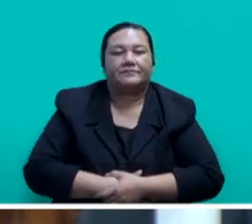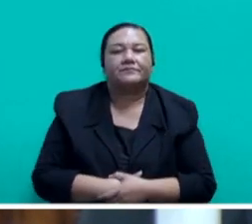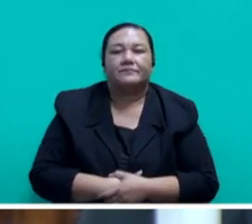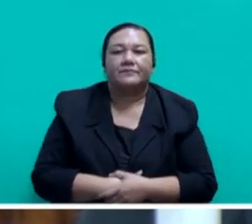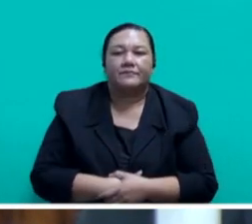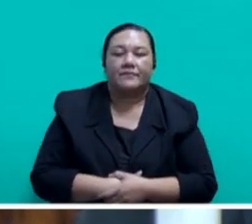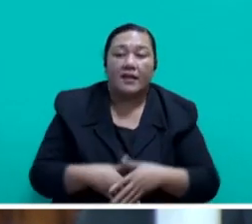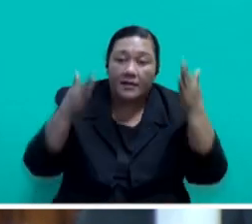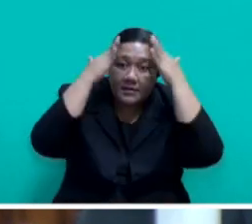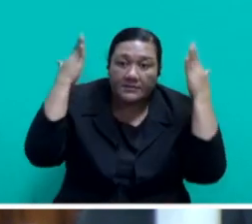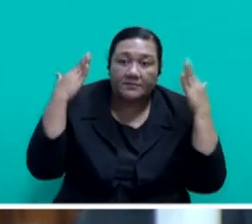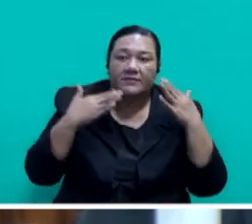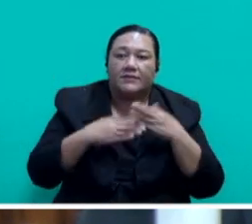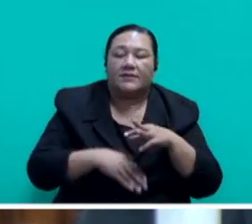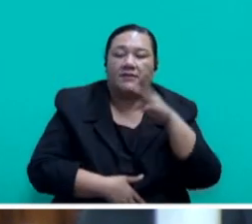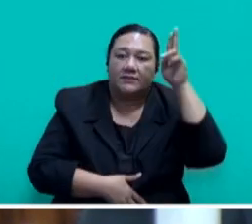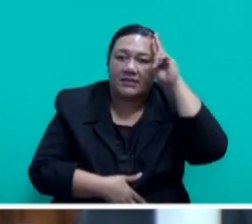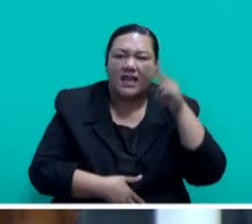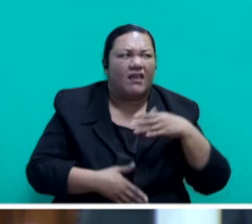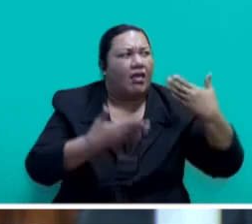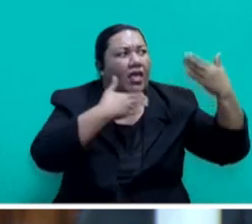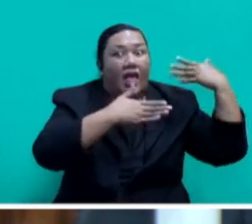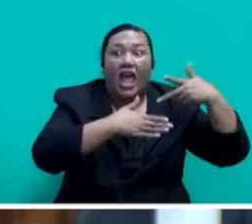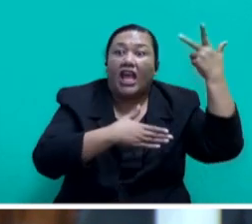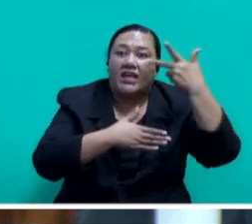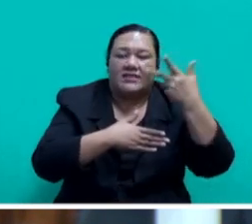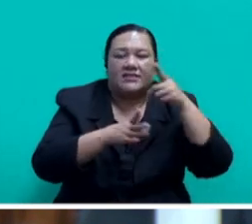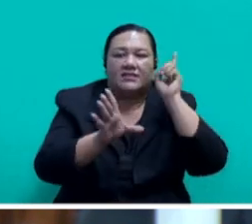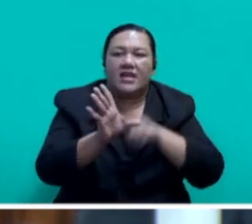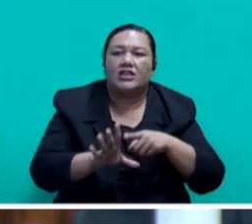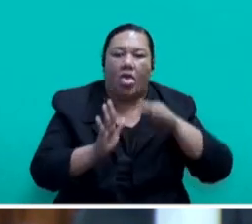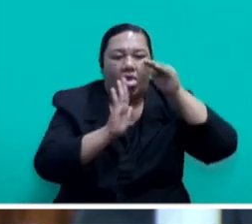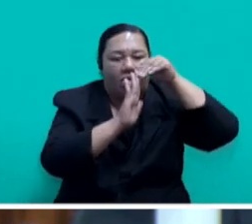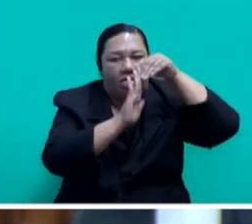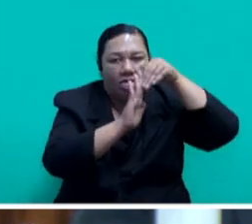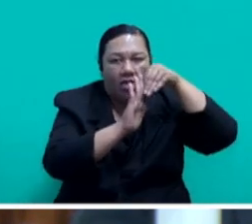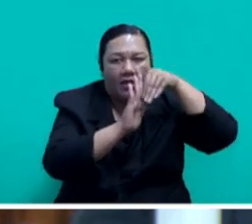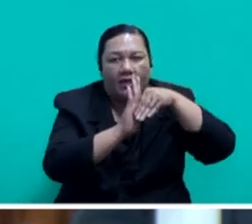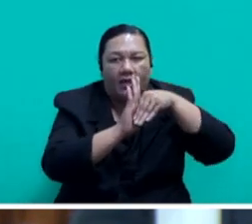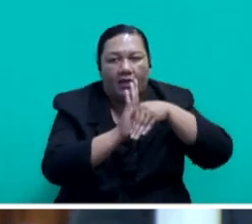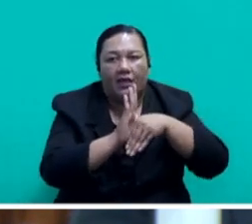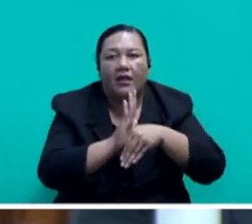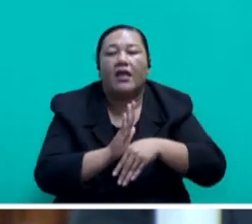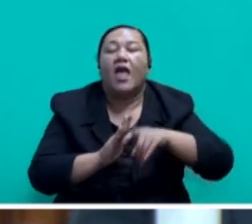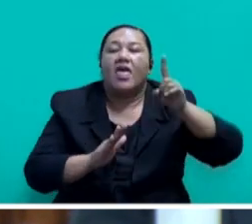Mr. Speaker, sir, over the past 18 years, we have witnessed a decline in democracy within municipal